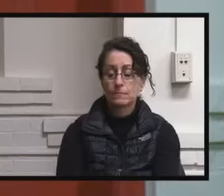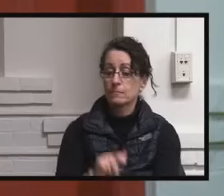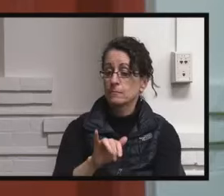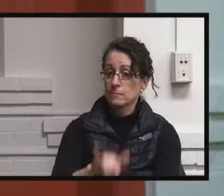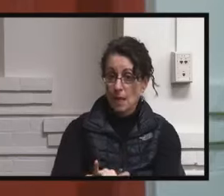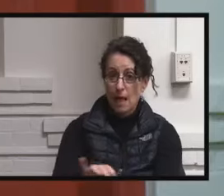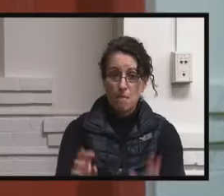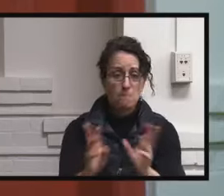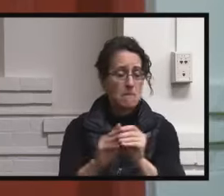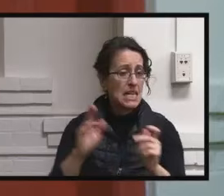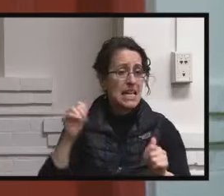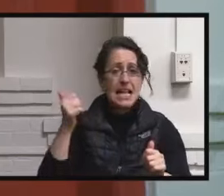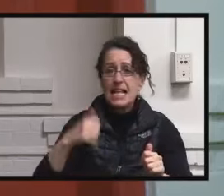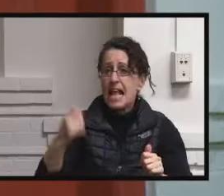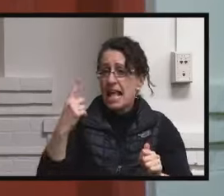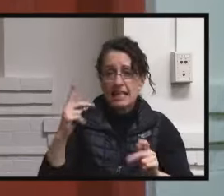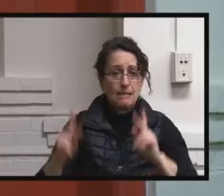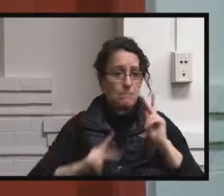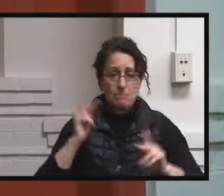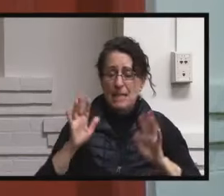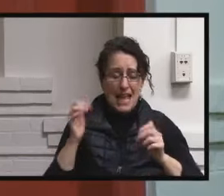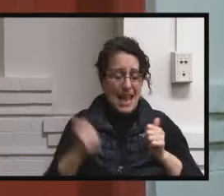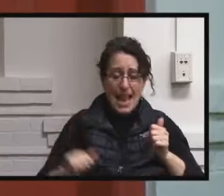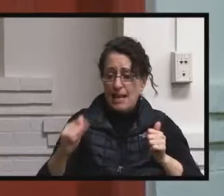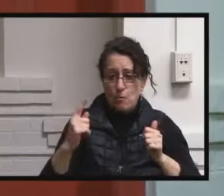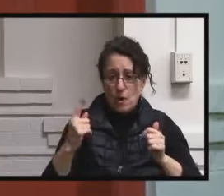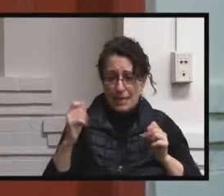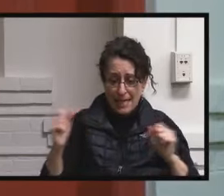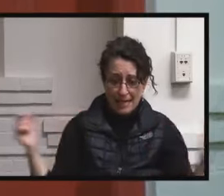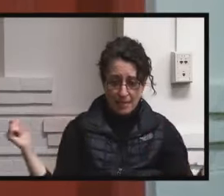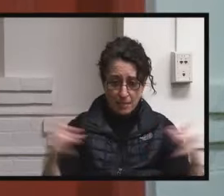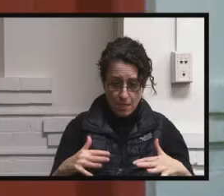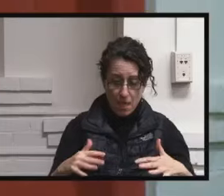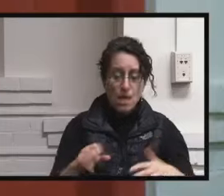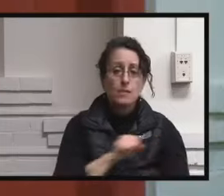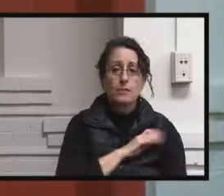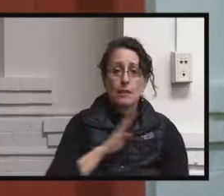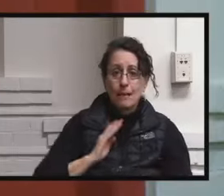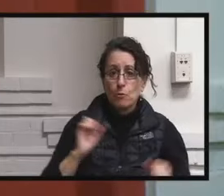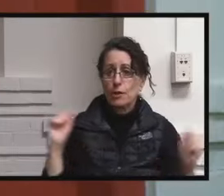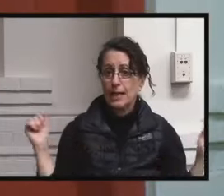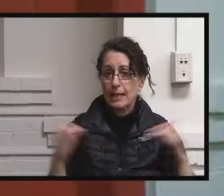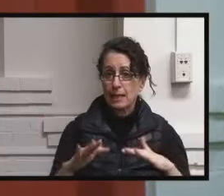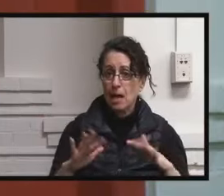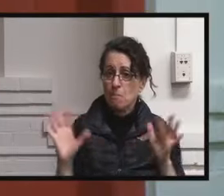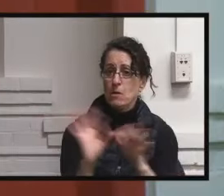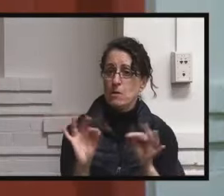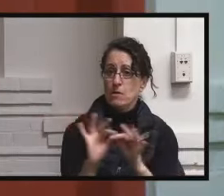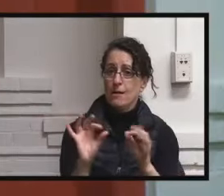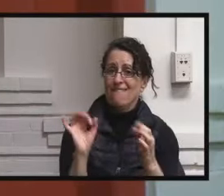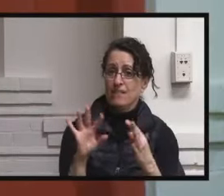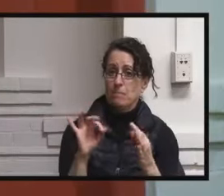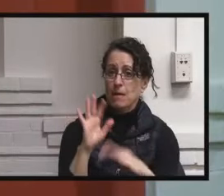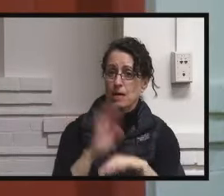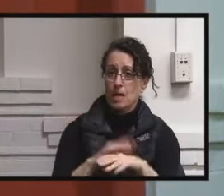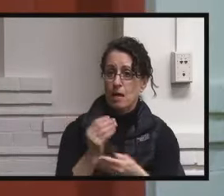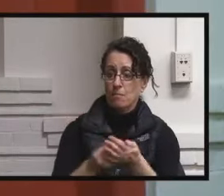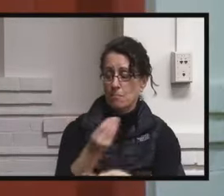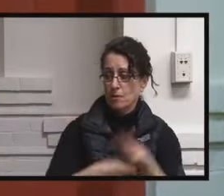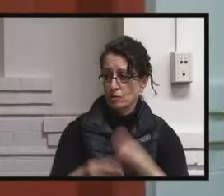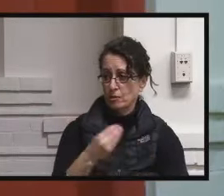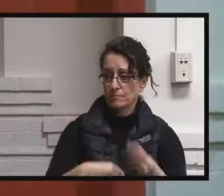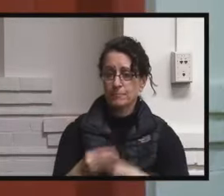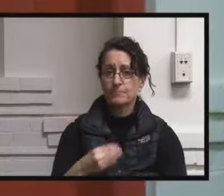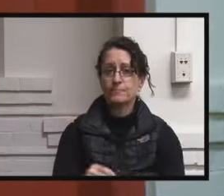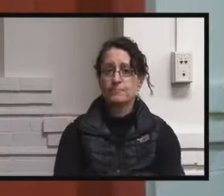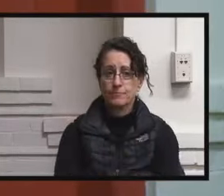to the public and open to our select boards to give comment on our budget. And those comments can be